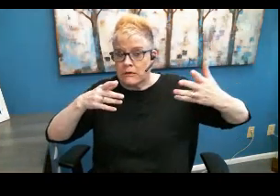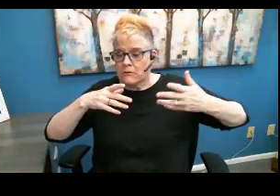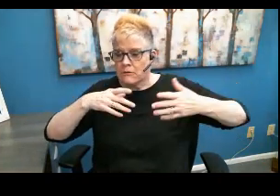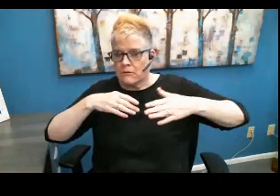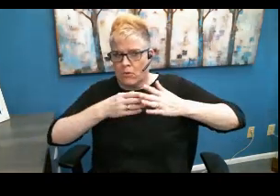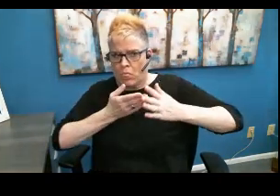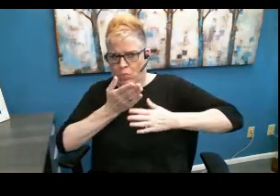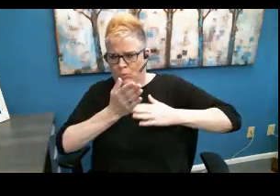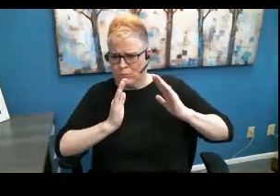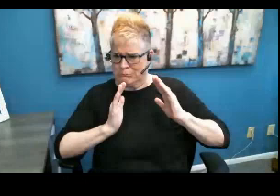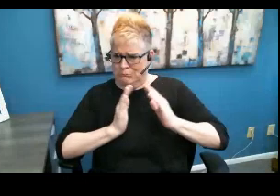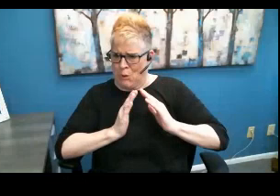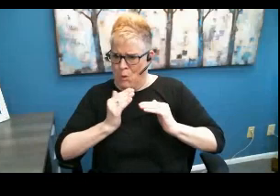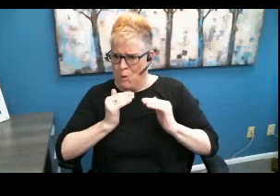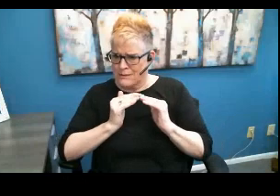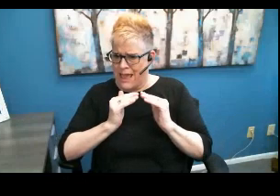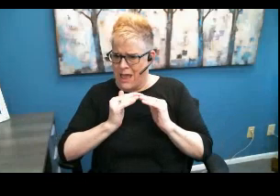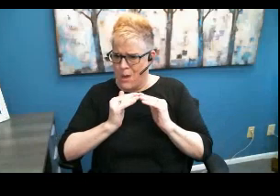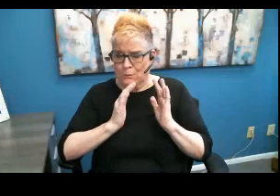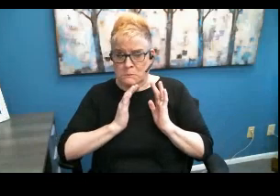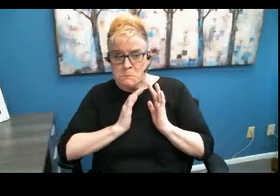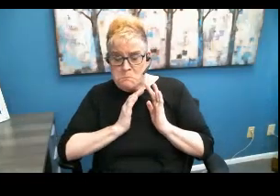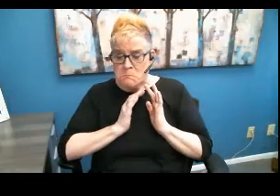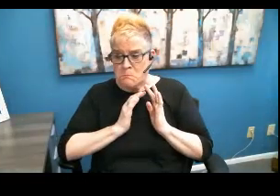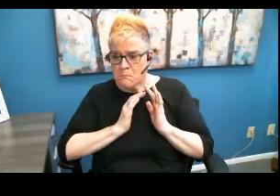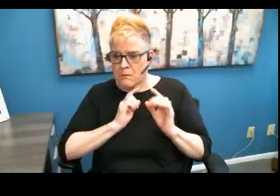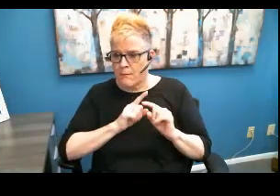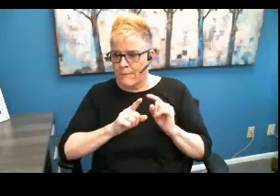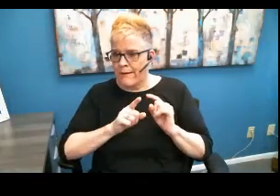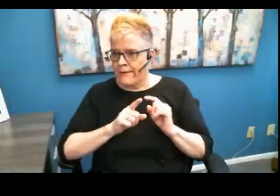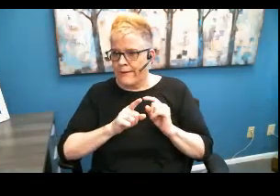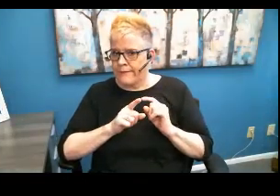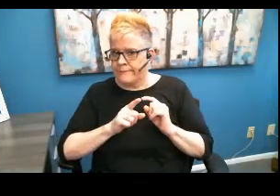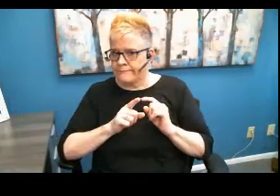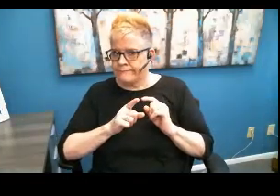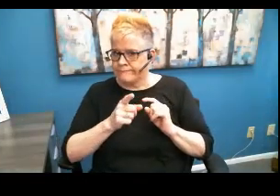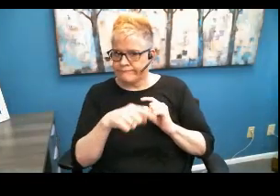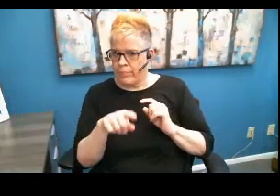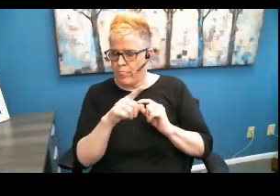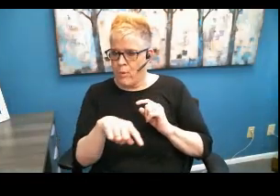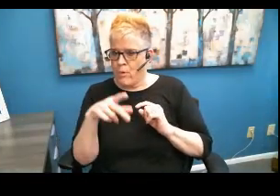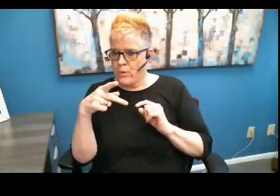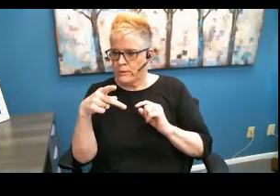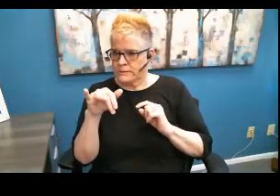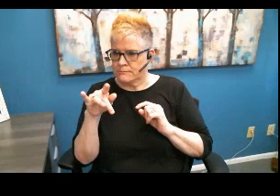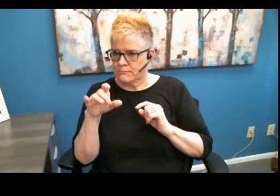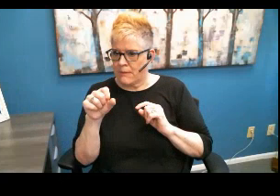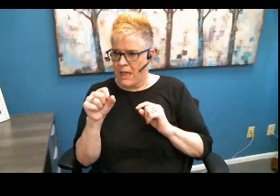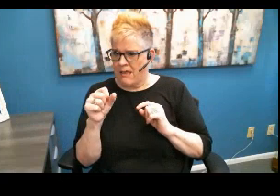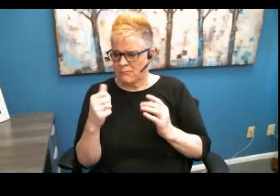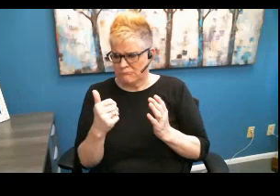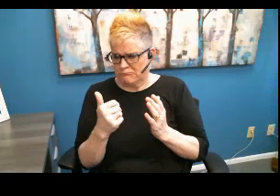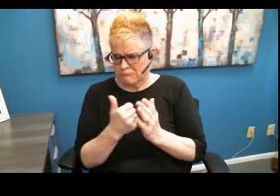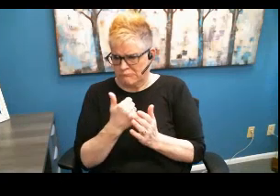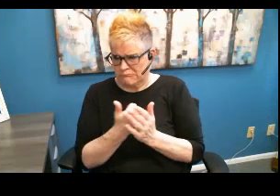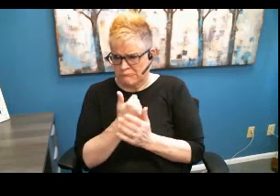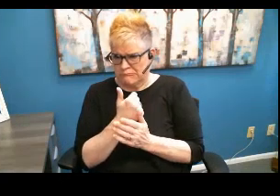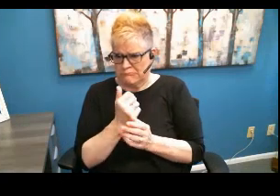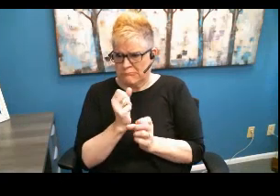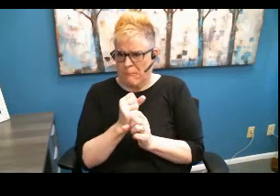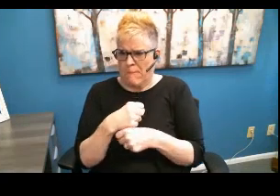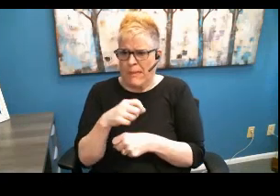type situations. But these lines are modern, made of